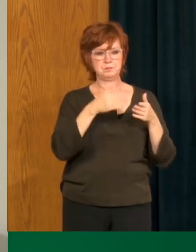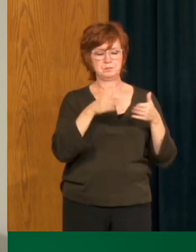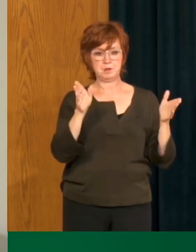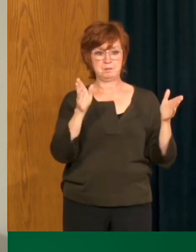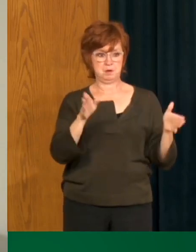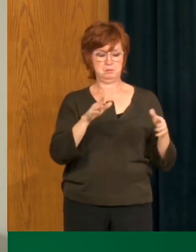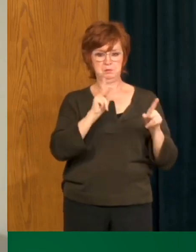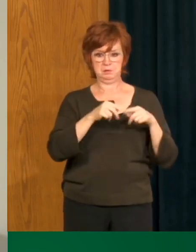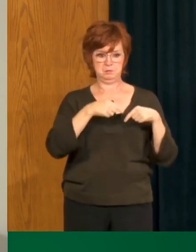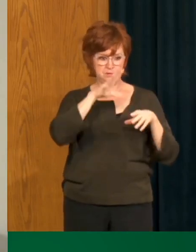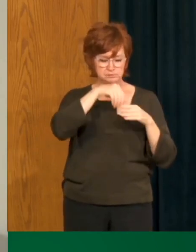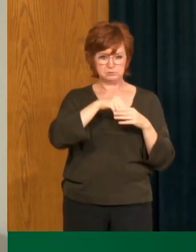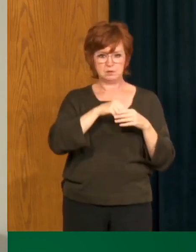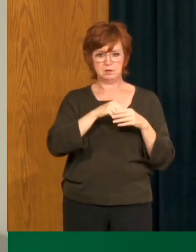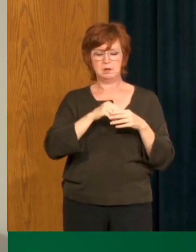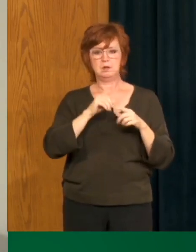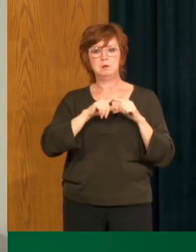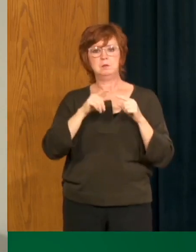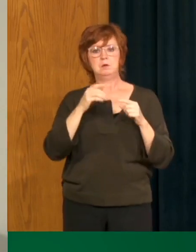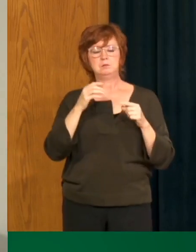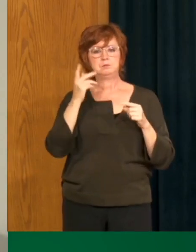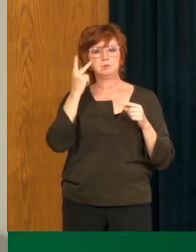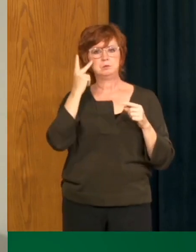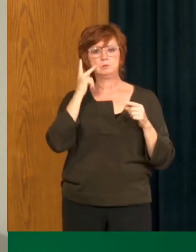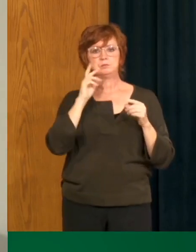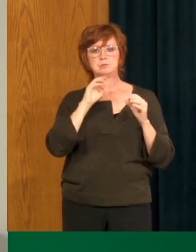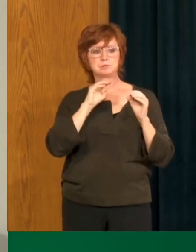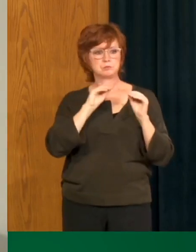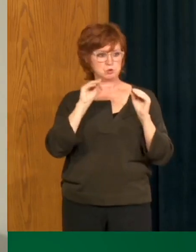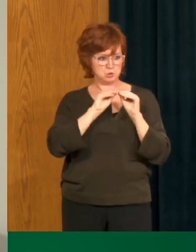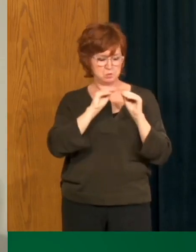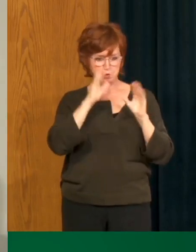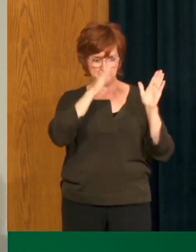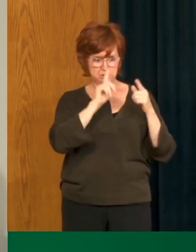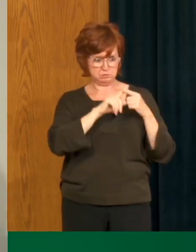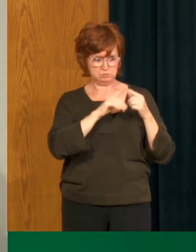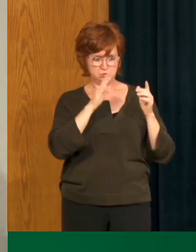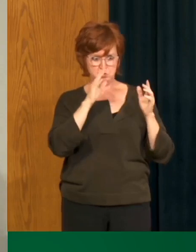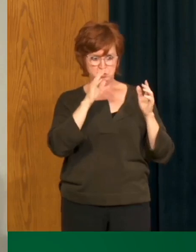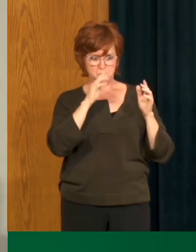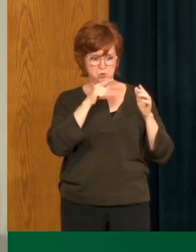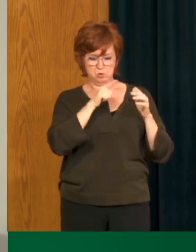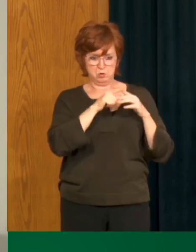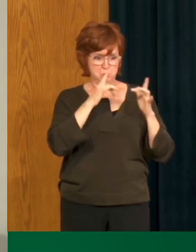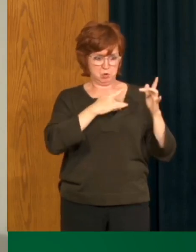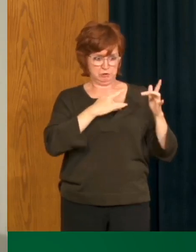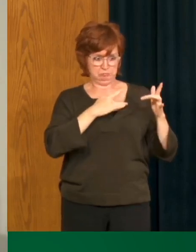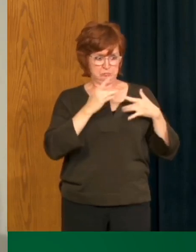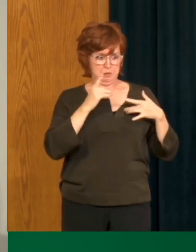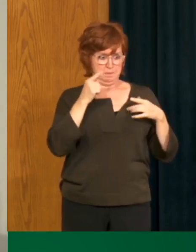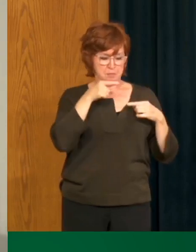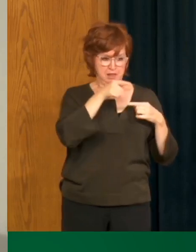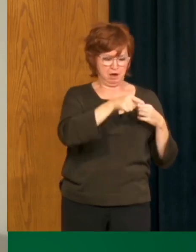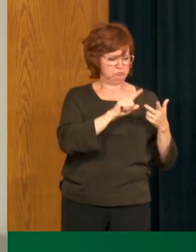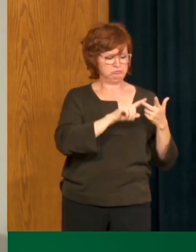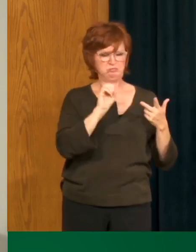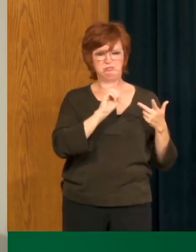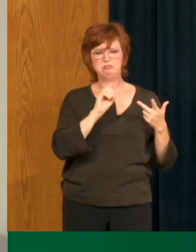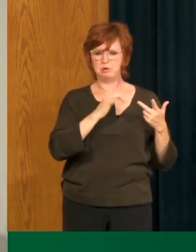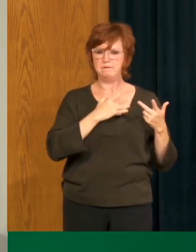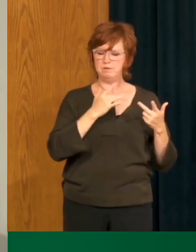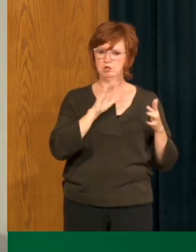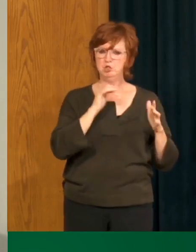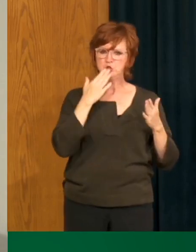And so far, we have not seen any further signals of concern, which is good. And now in the southwest, initially, when there was